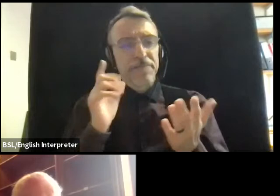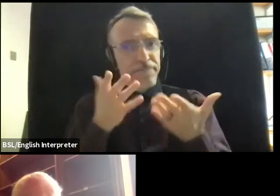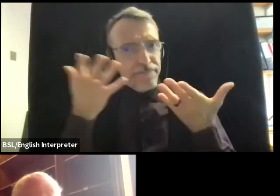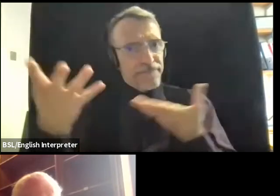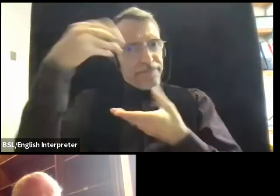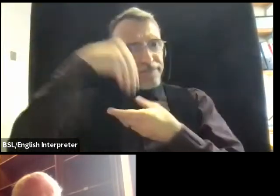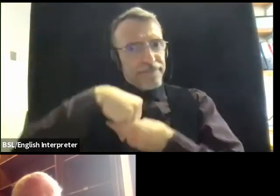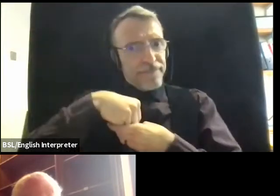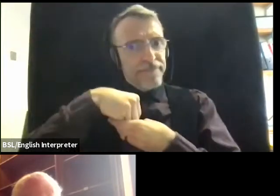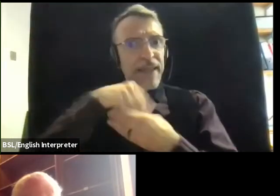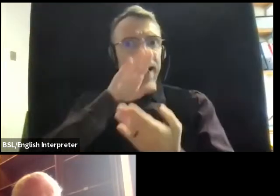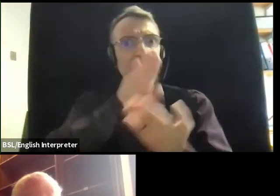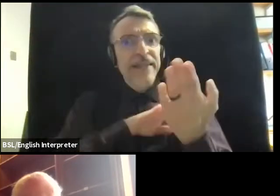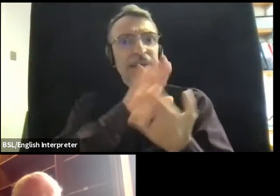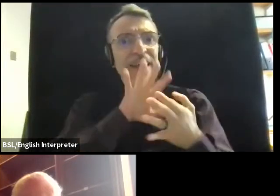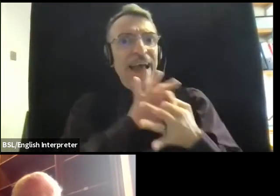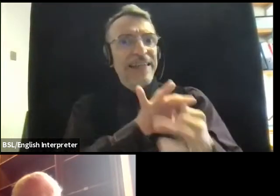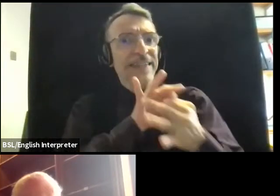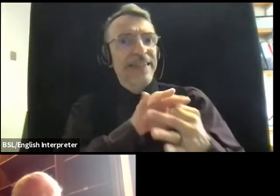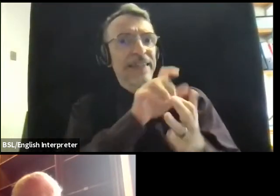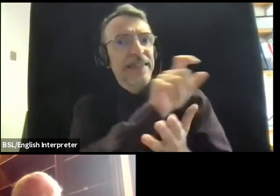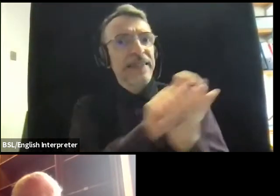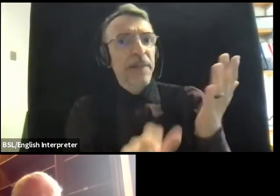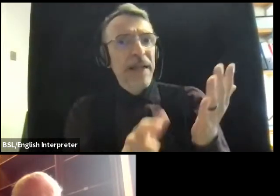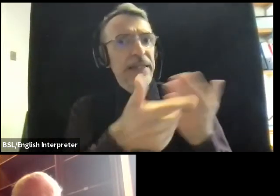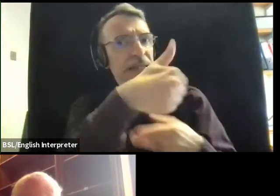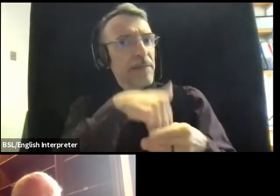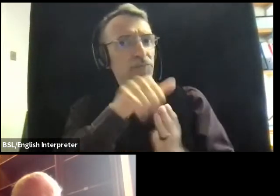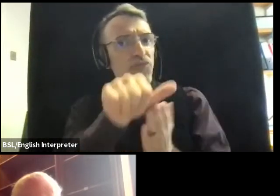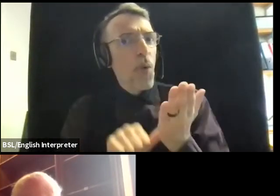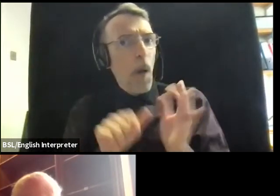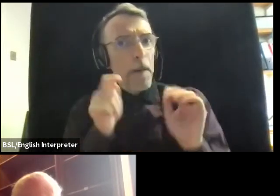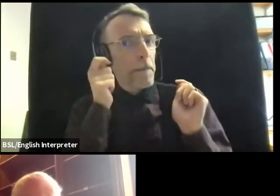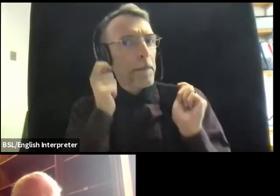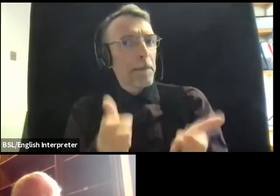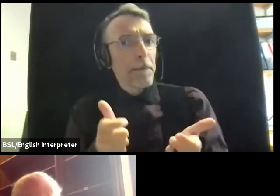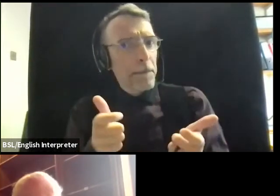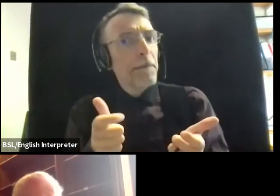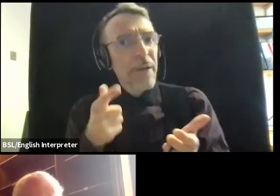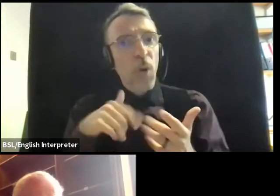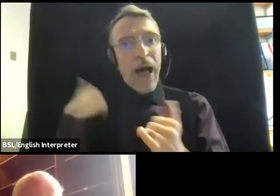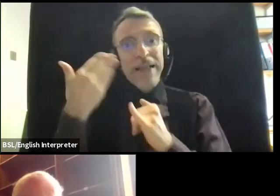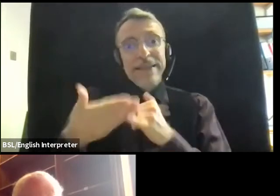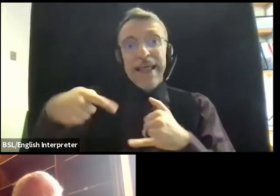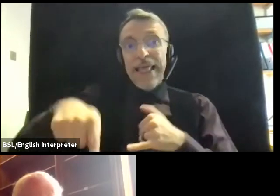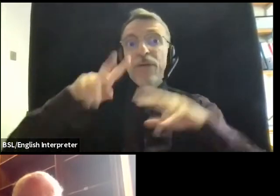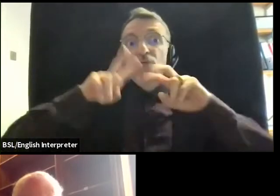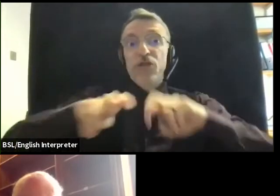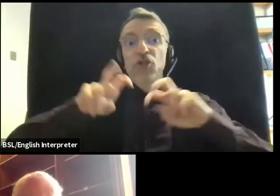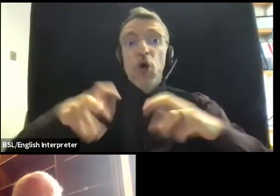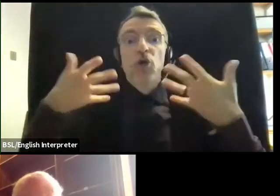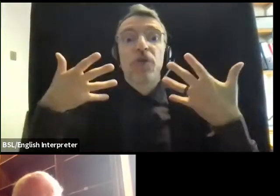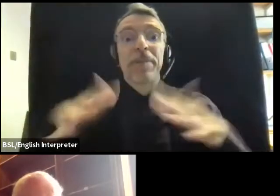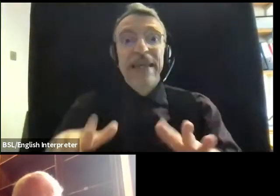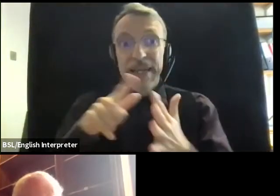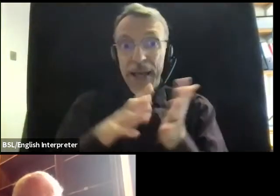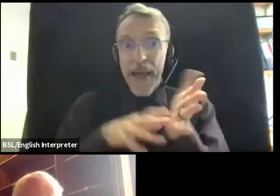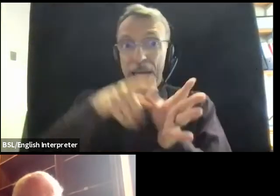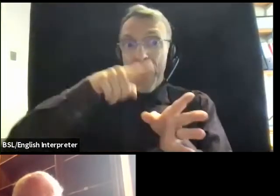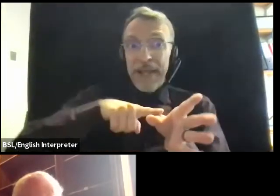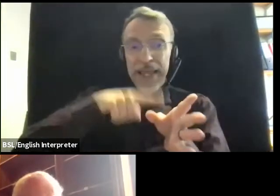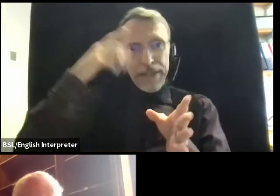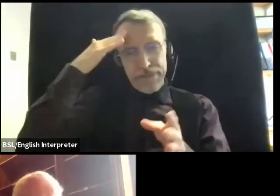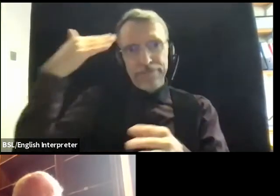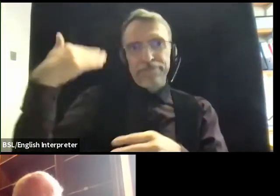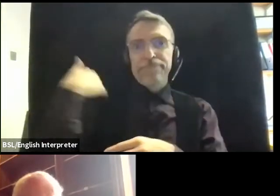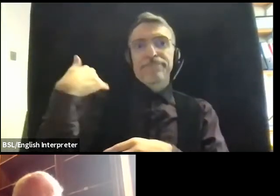that interface with disability in our program until this research was taken forward and Emily brought